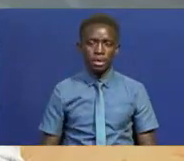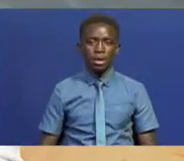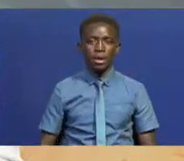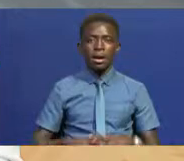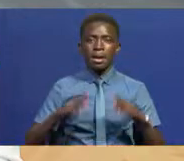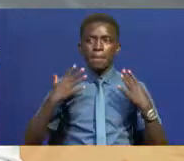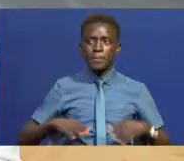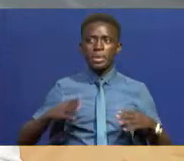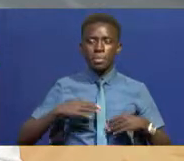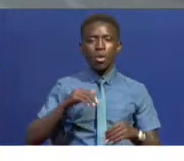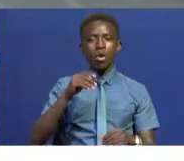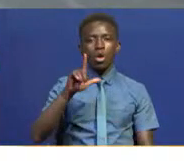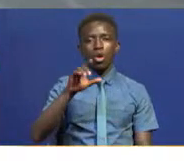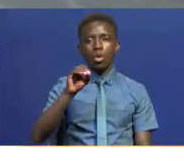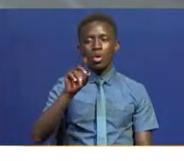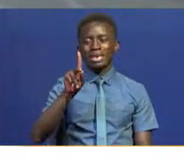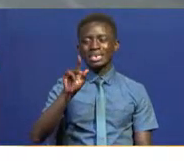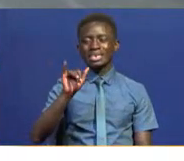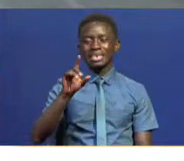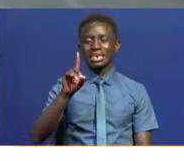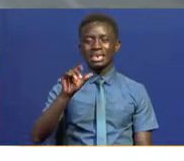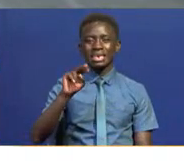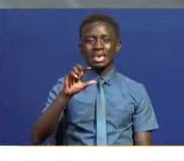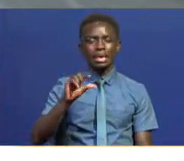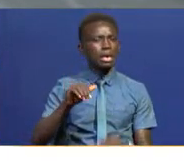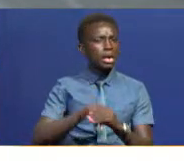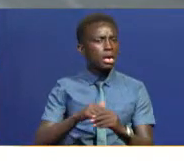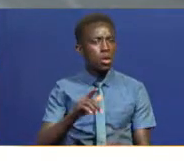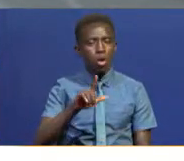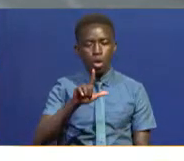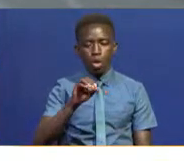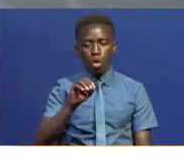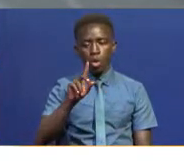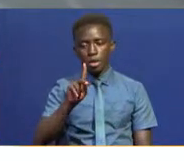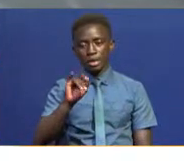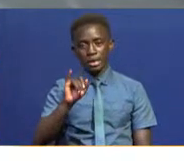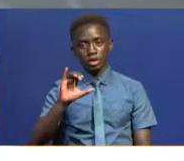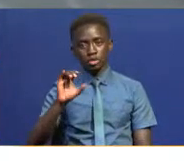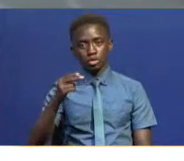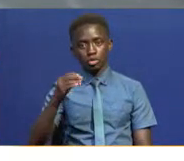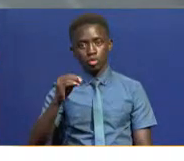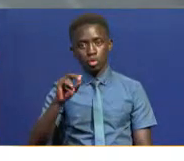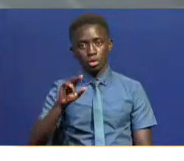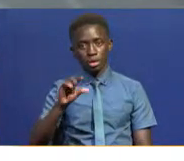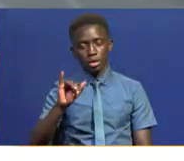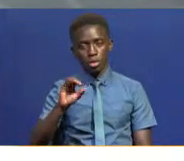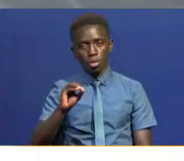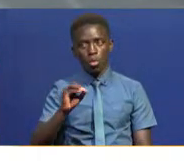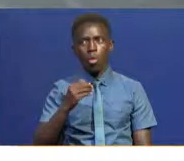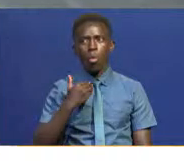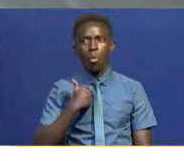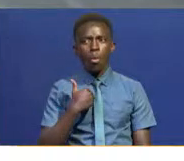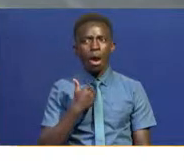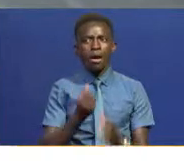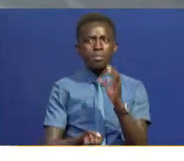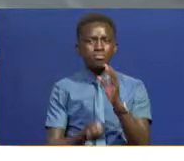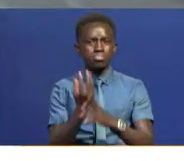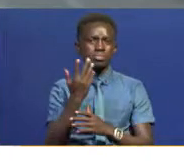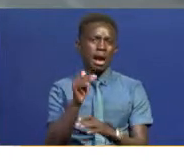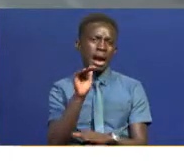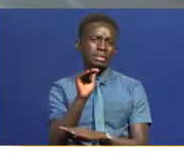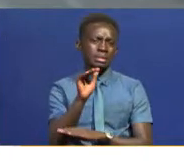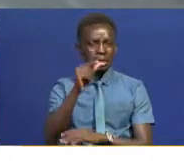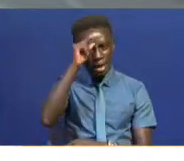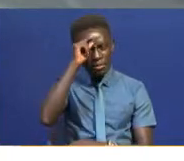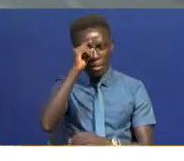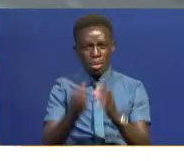Residents of Lopideng in Lokichogio, Turkana County, want the government to construct a bridge across the Nam River to ease accessibility.